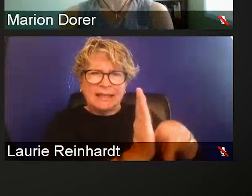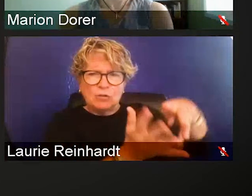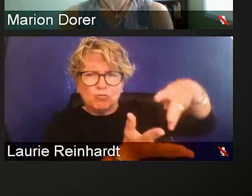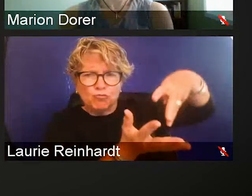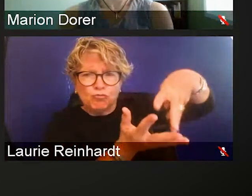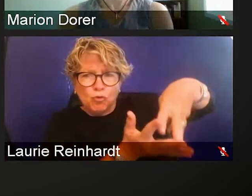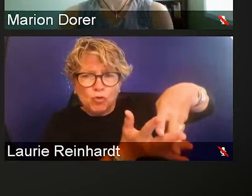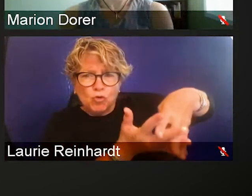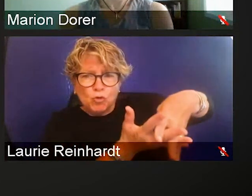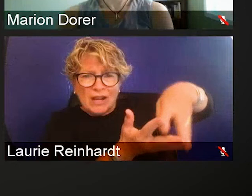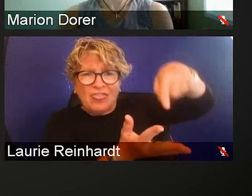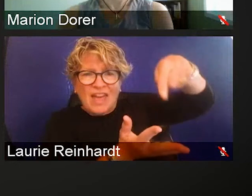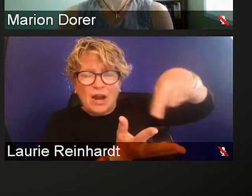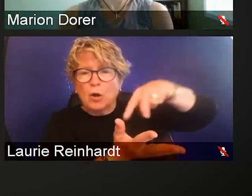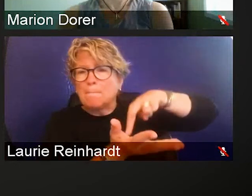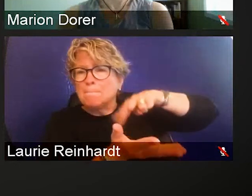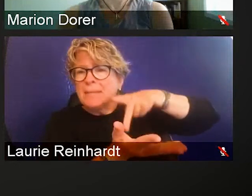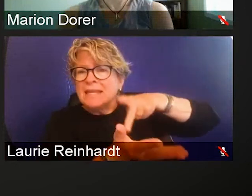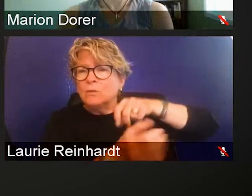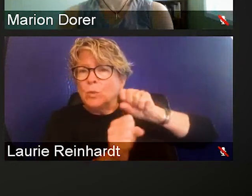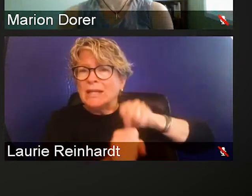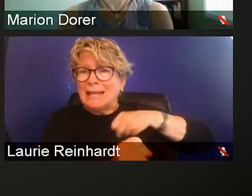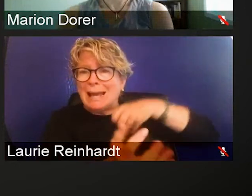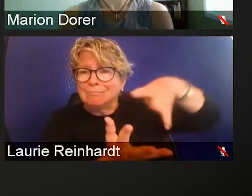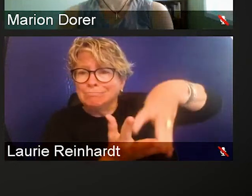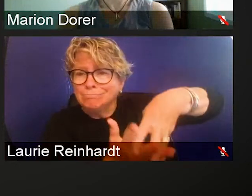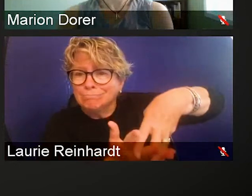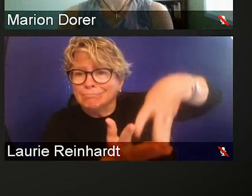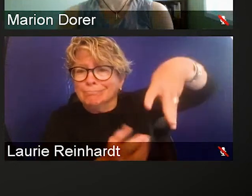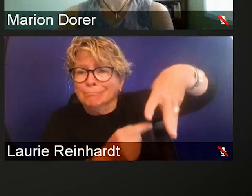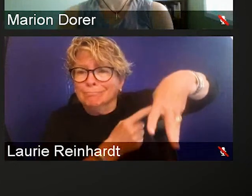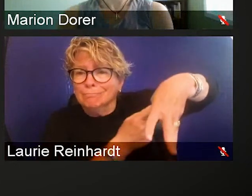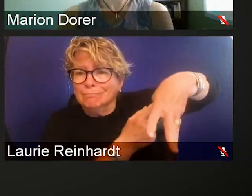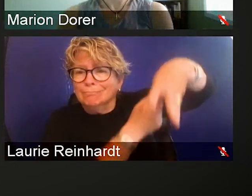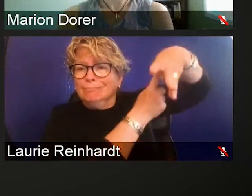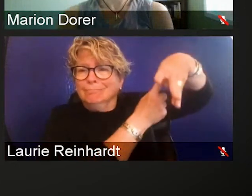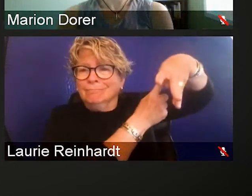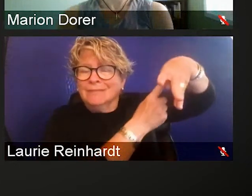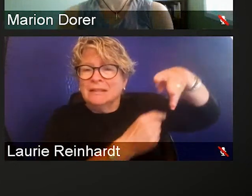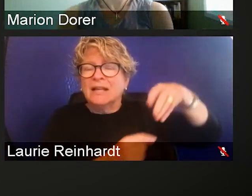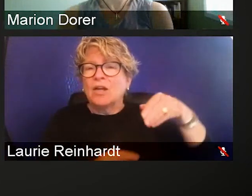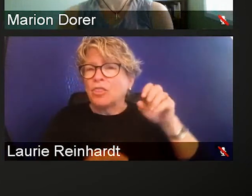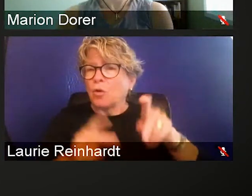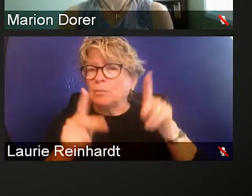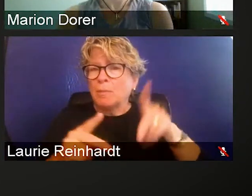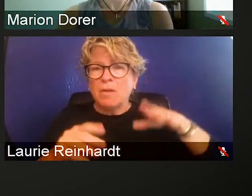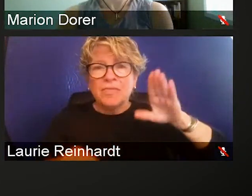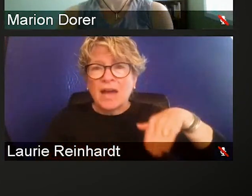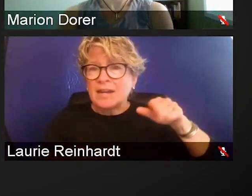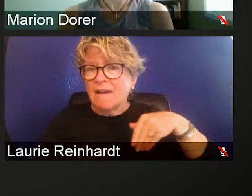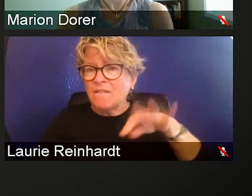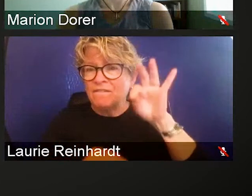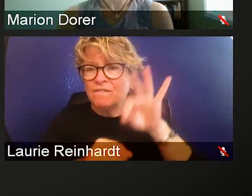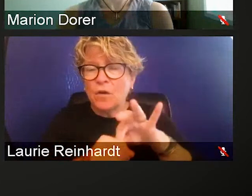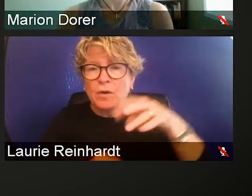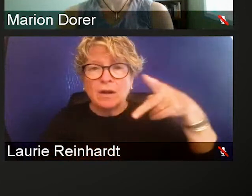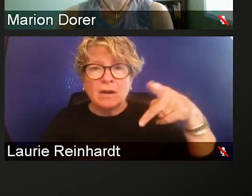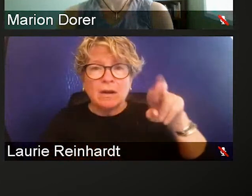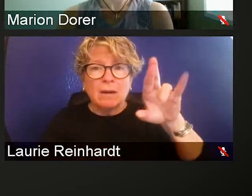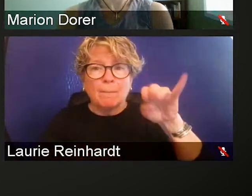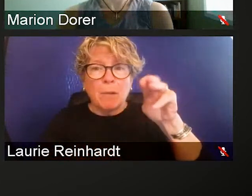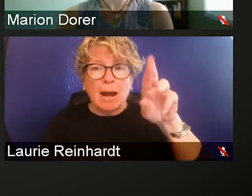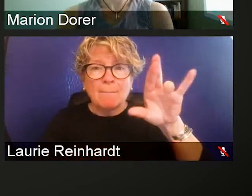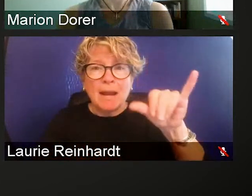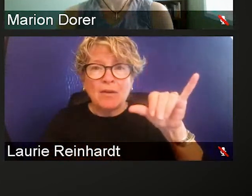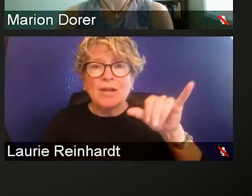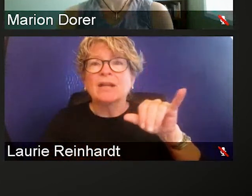least, for everybody who is here and has not submitted their vote for the primaries yet, the deadline is August 4th. There is something you